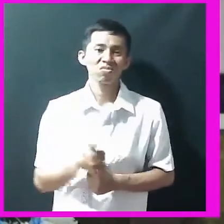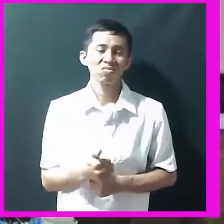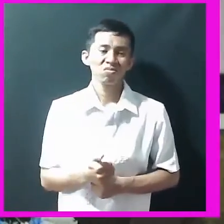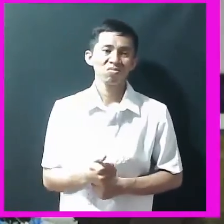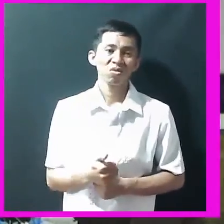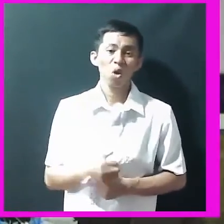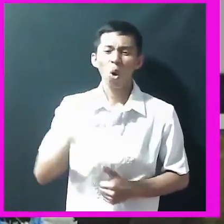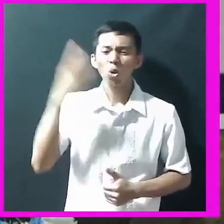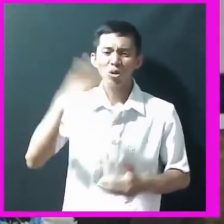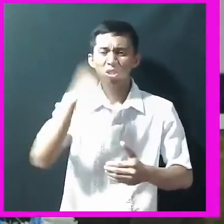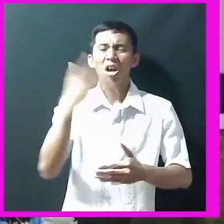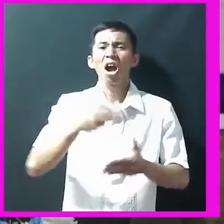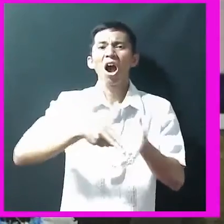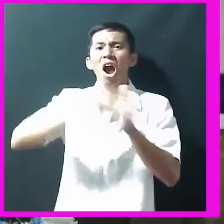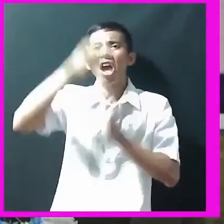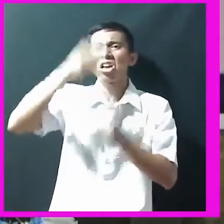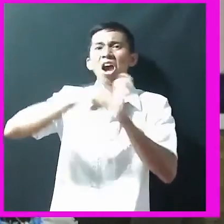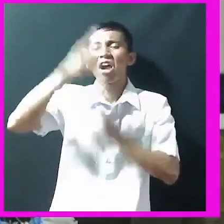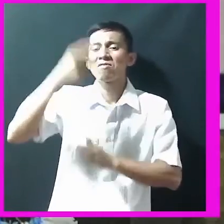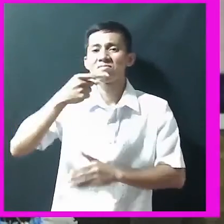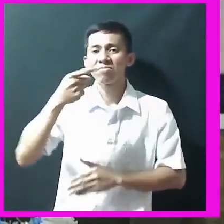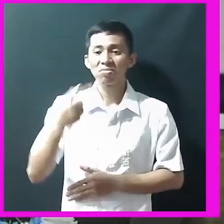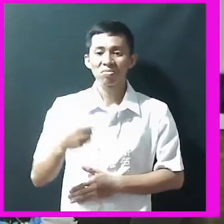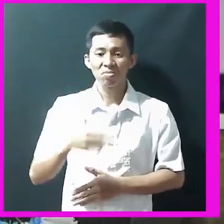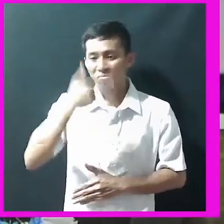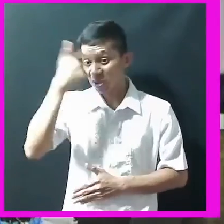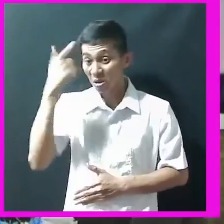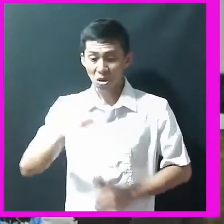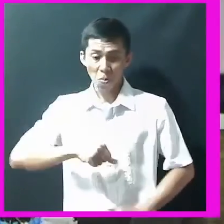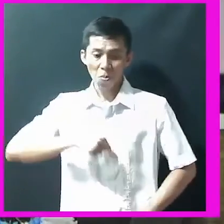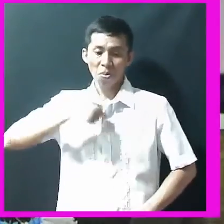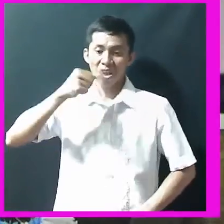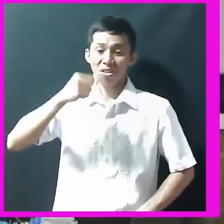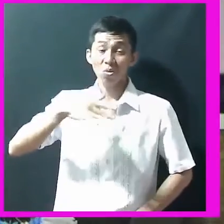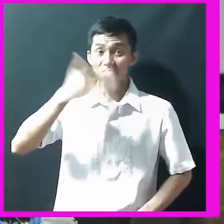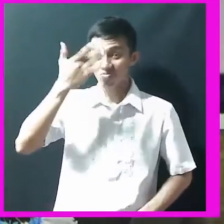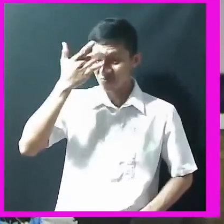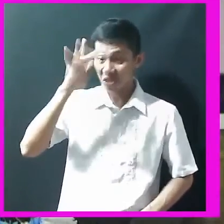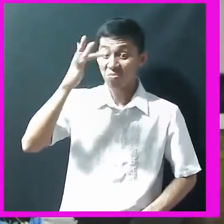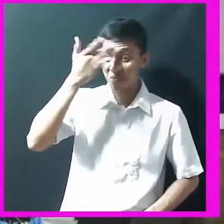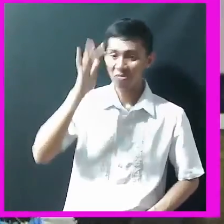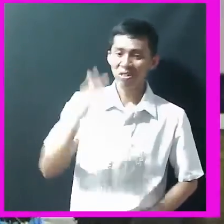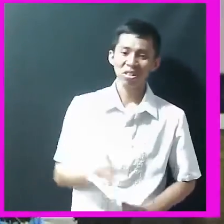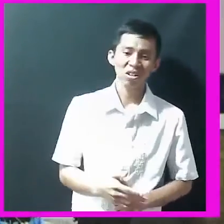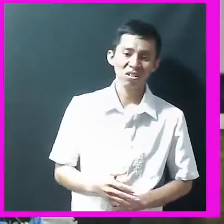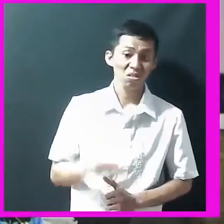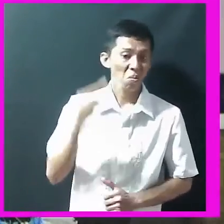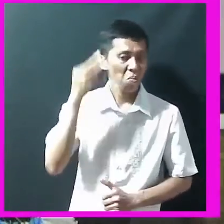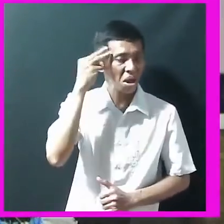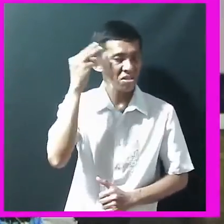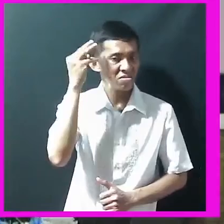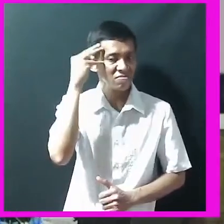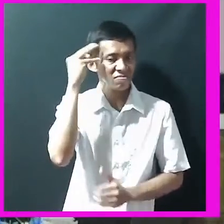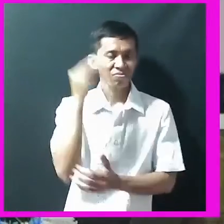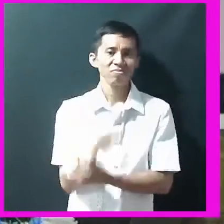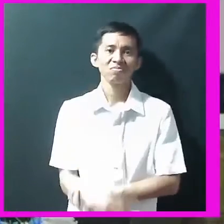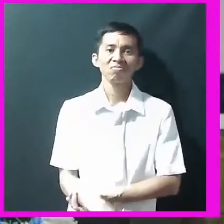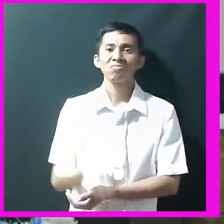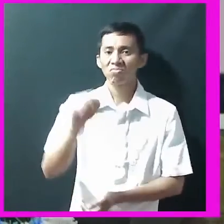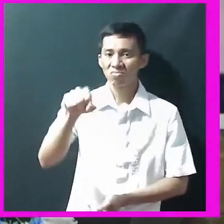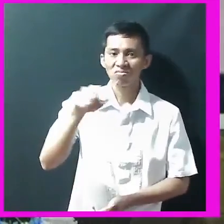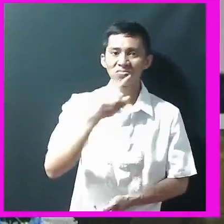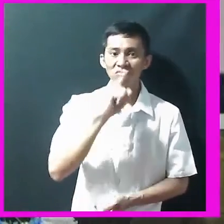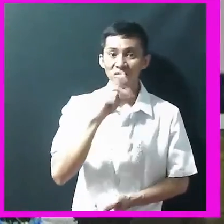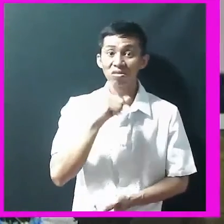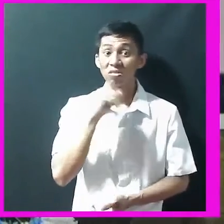mapahalingwala. Tungod na di ay sa ilahang may. Ano man, di